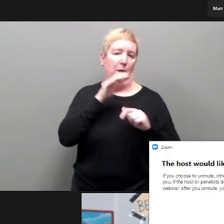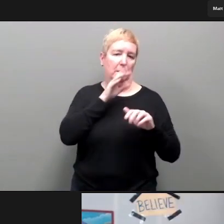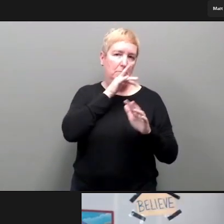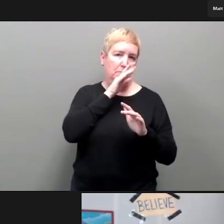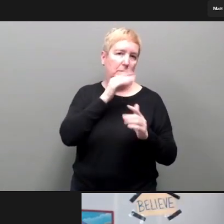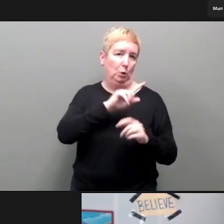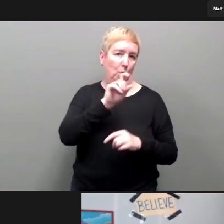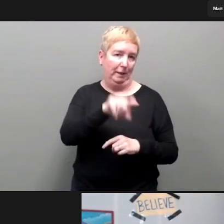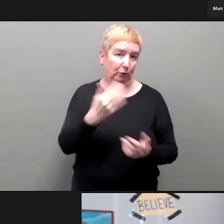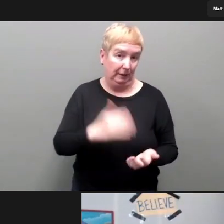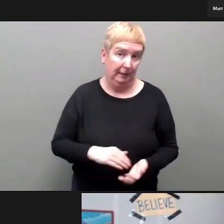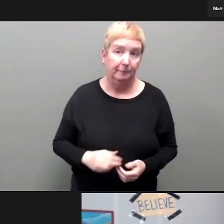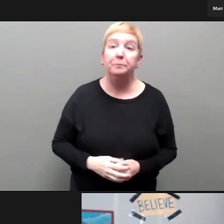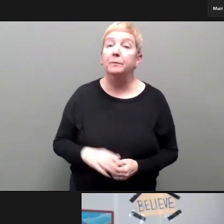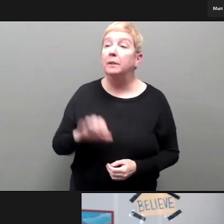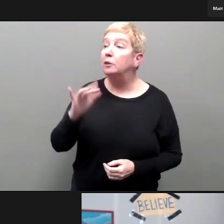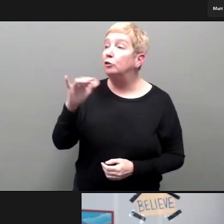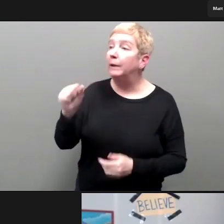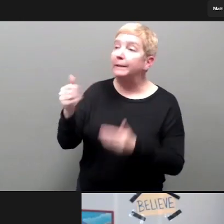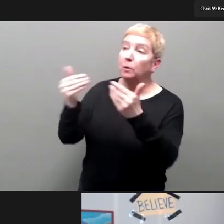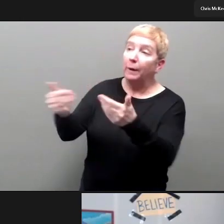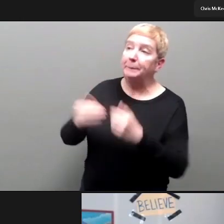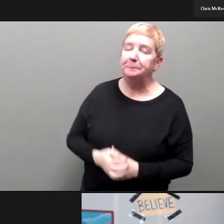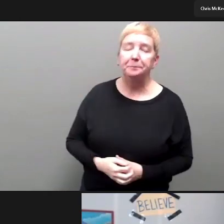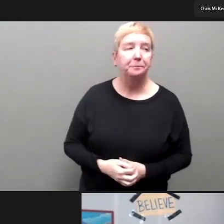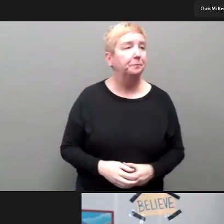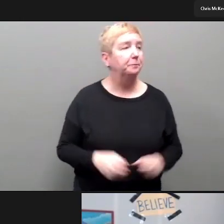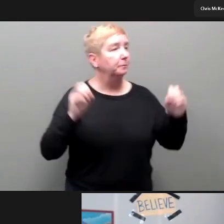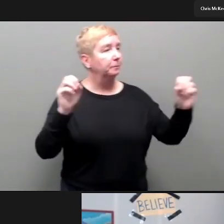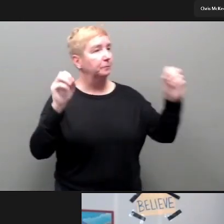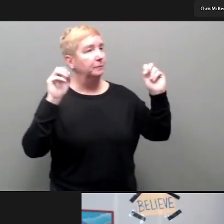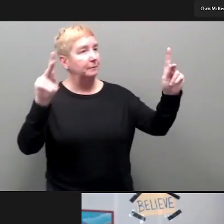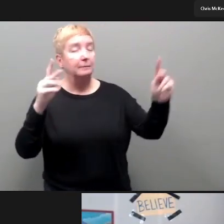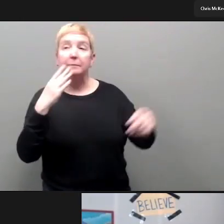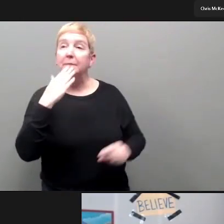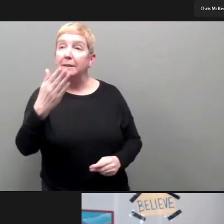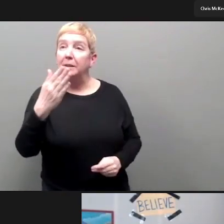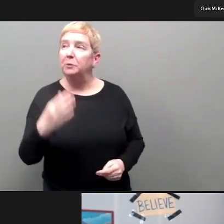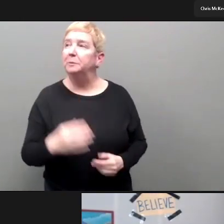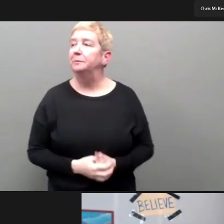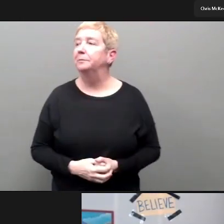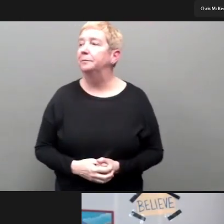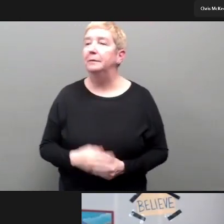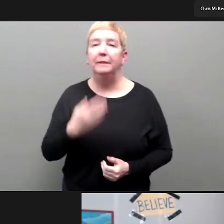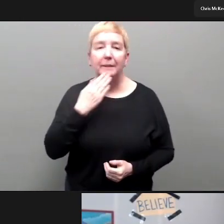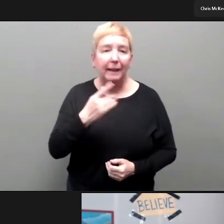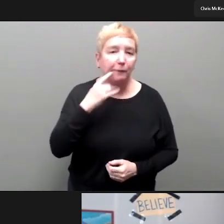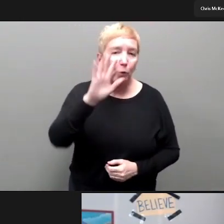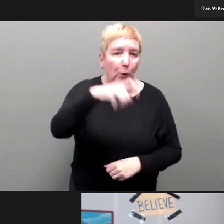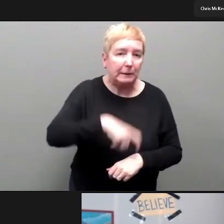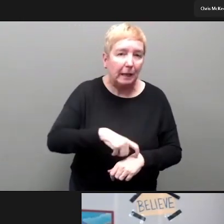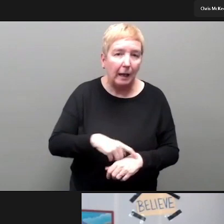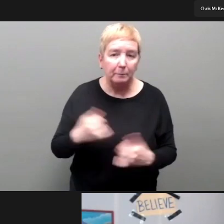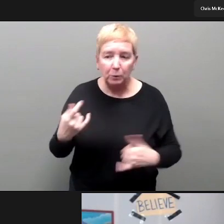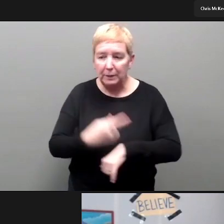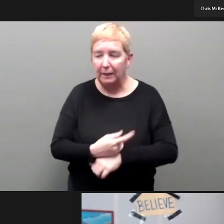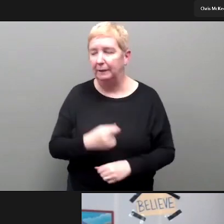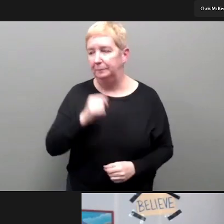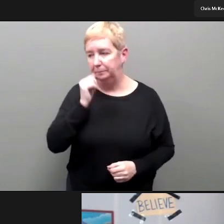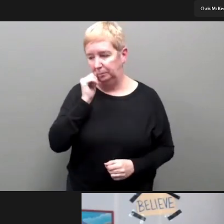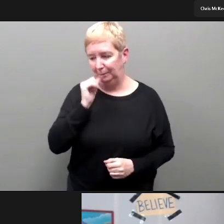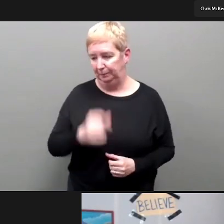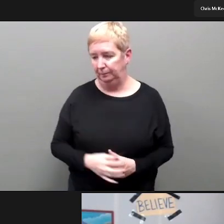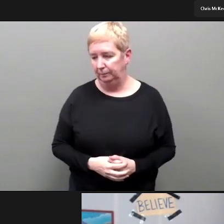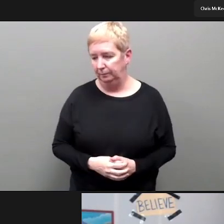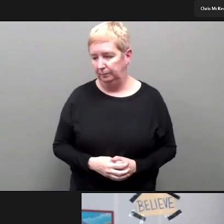be unmuted. Feel free to ask your question. All right. Thank you very much, and thank you both for your time here today. I wanted to